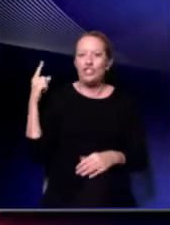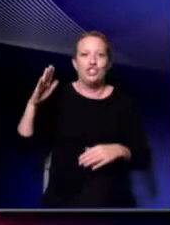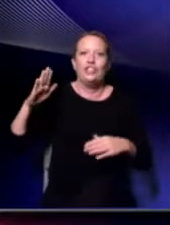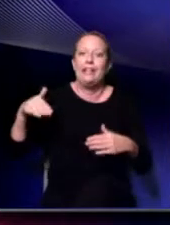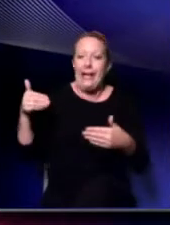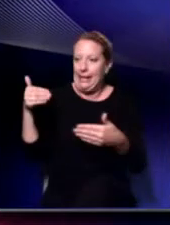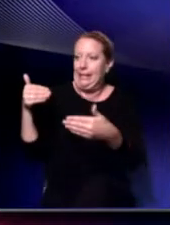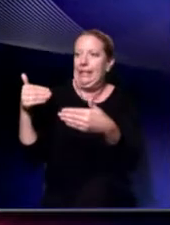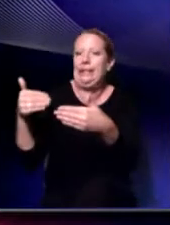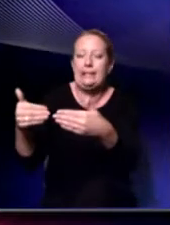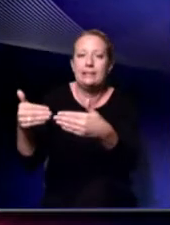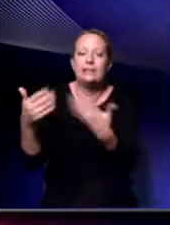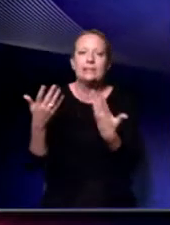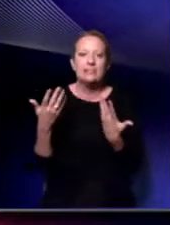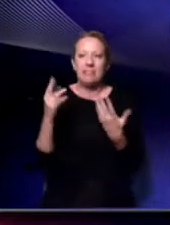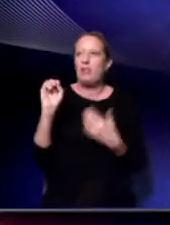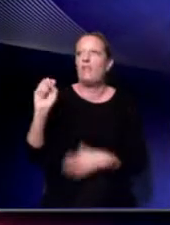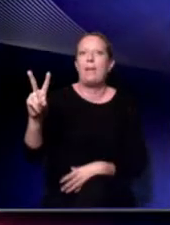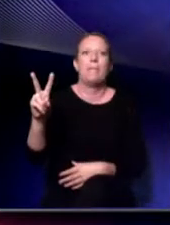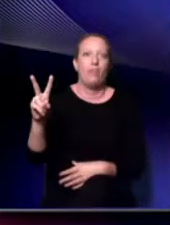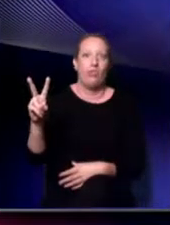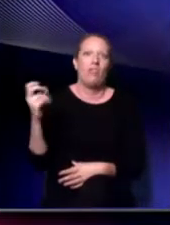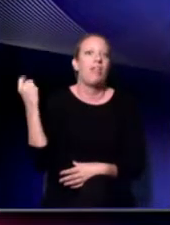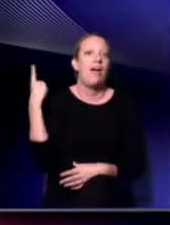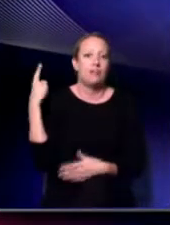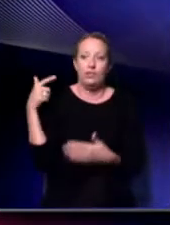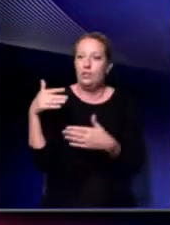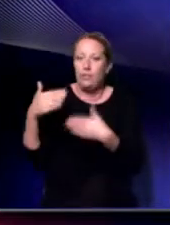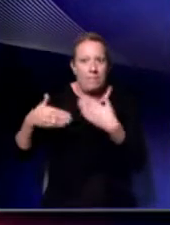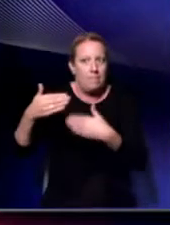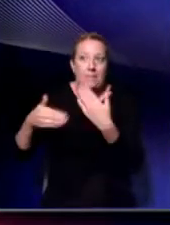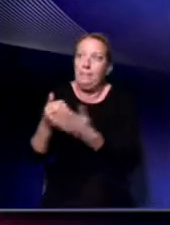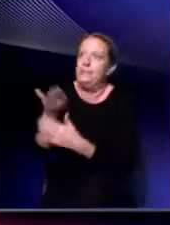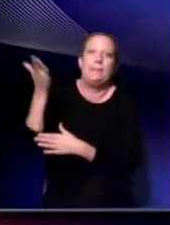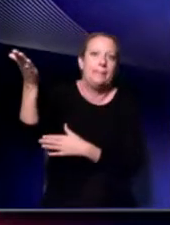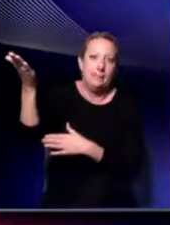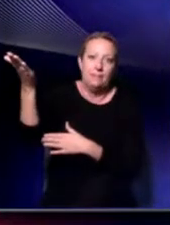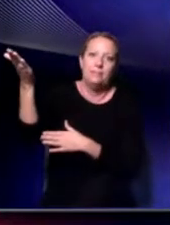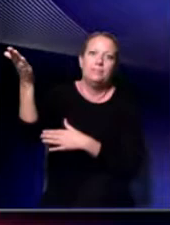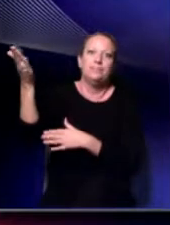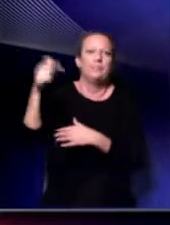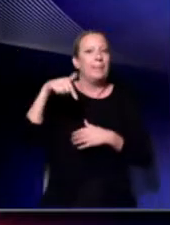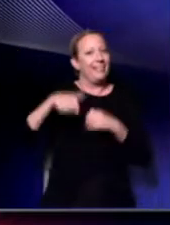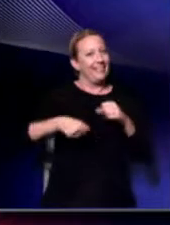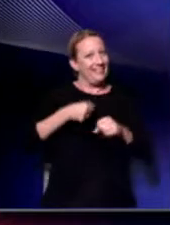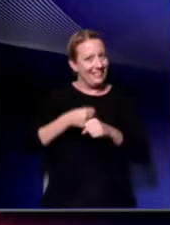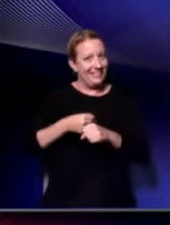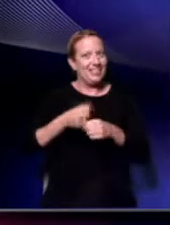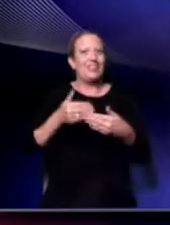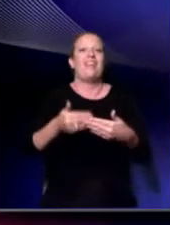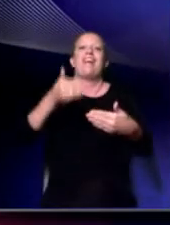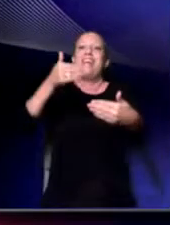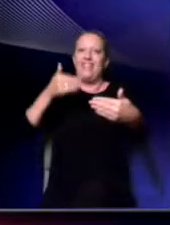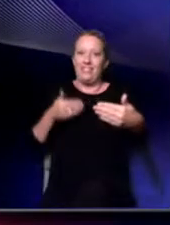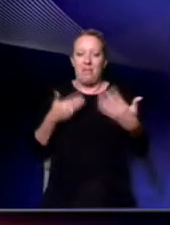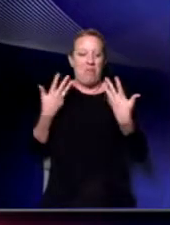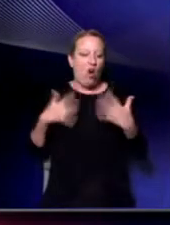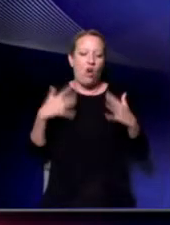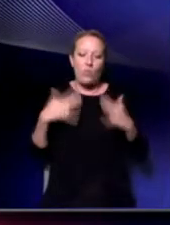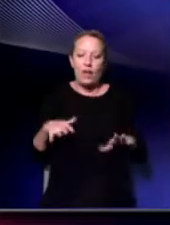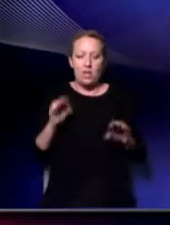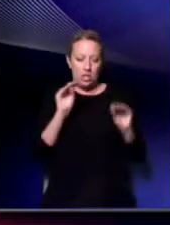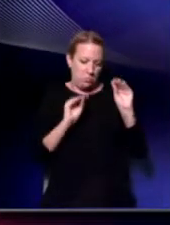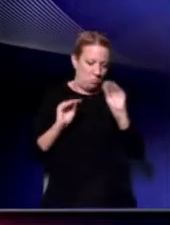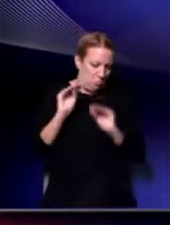We didn't really start until about November. But This year, we've already started.